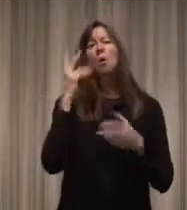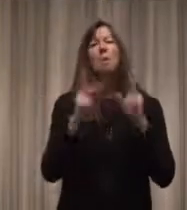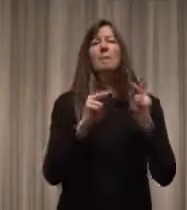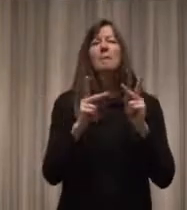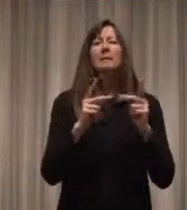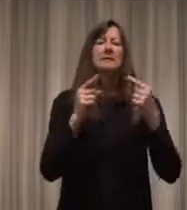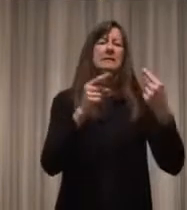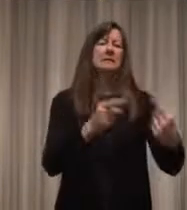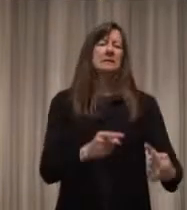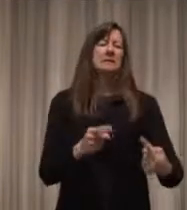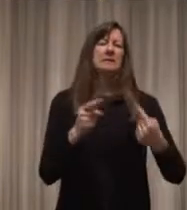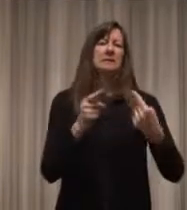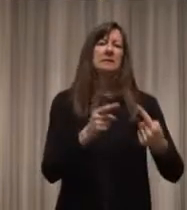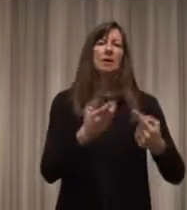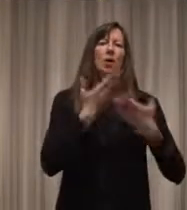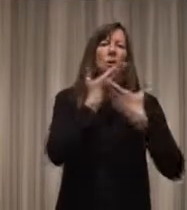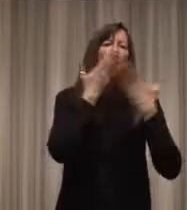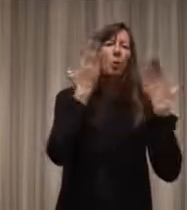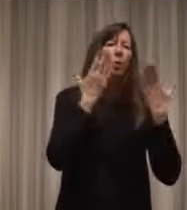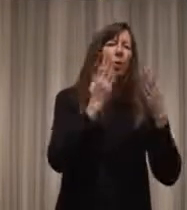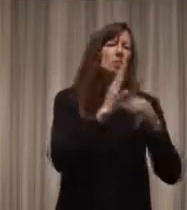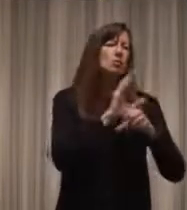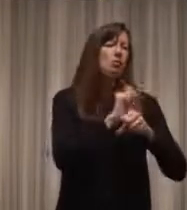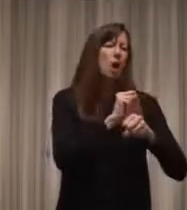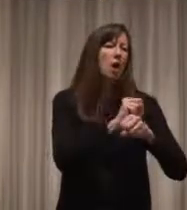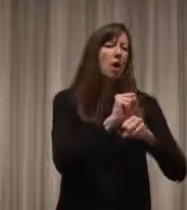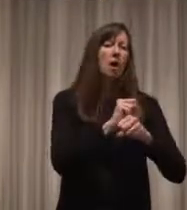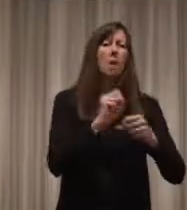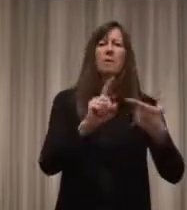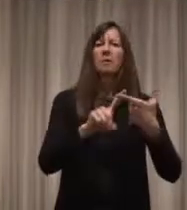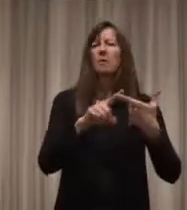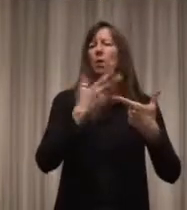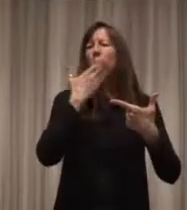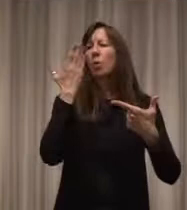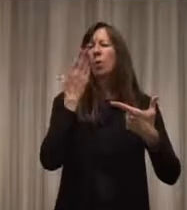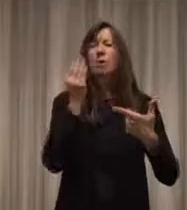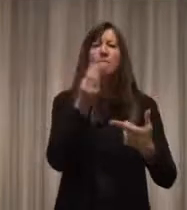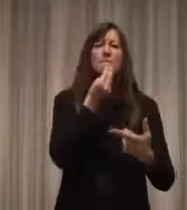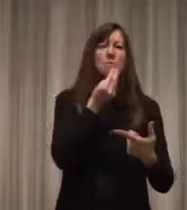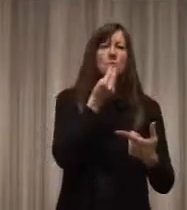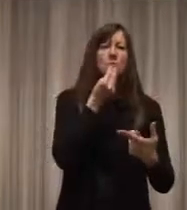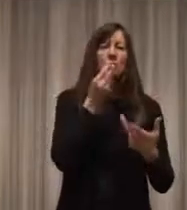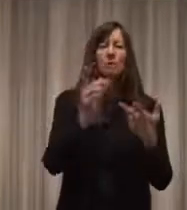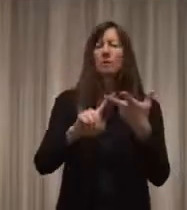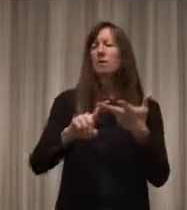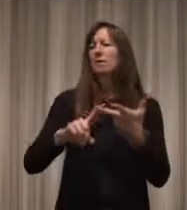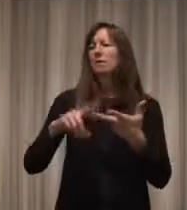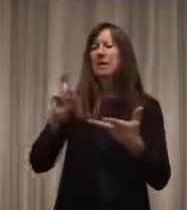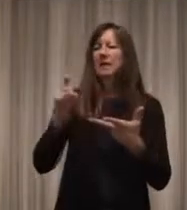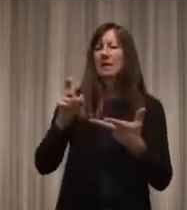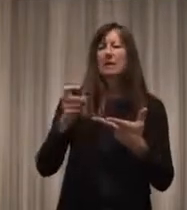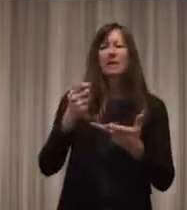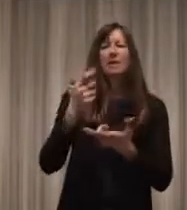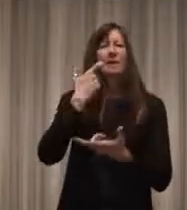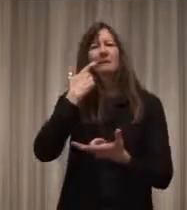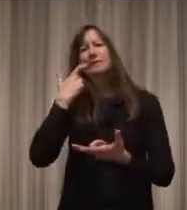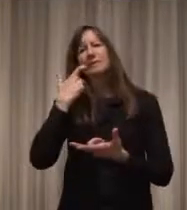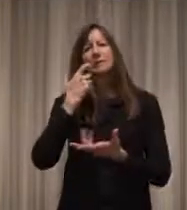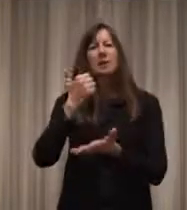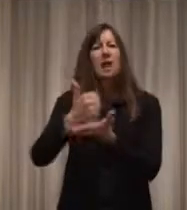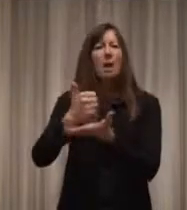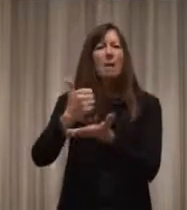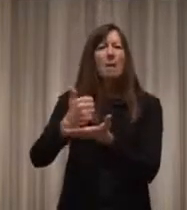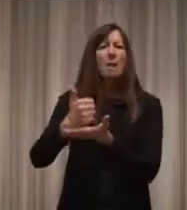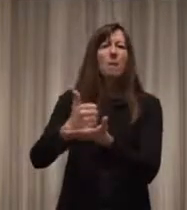having food or housing, especially in this winter, at risk of needing substance use disorder help or mental health help. So